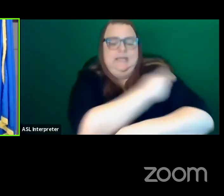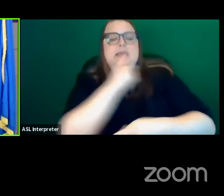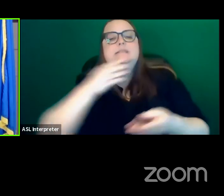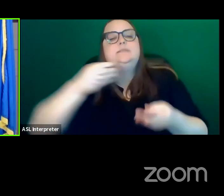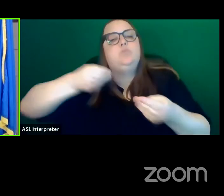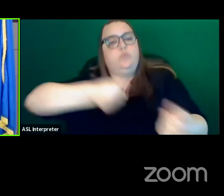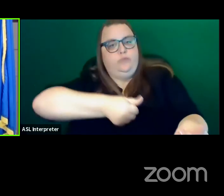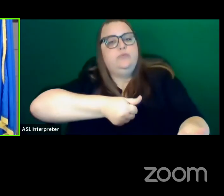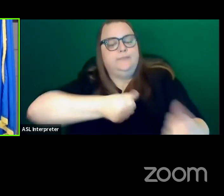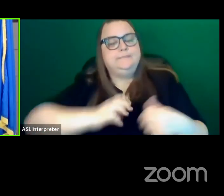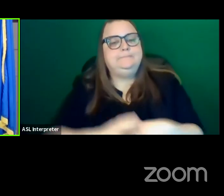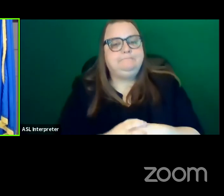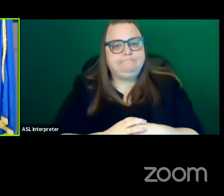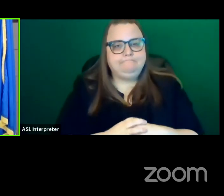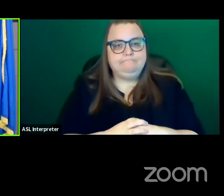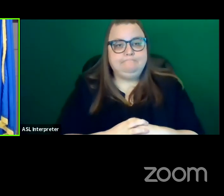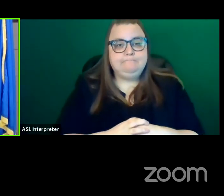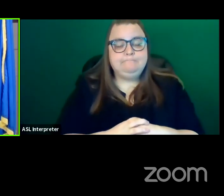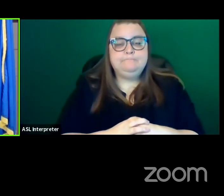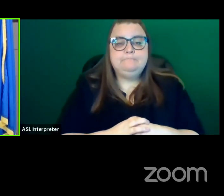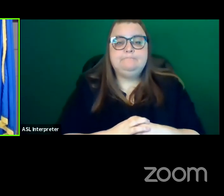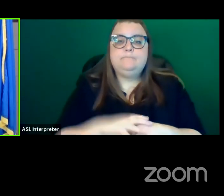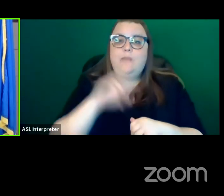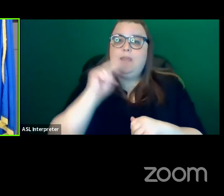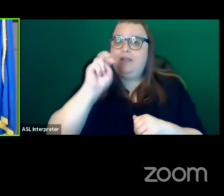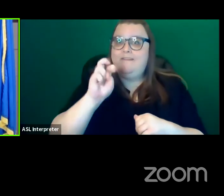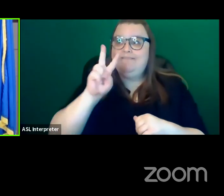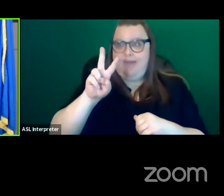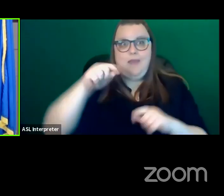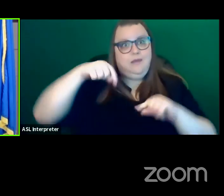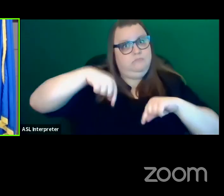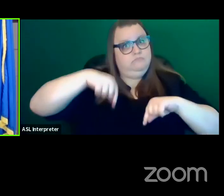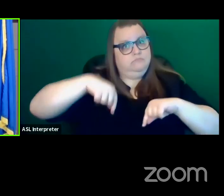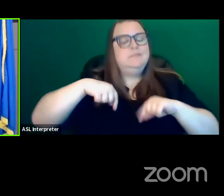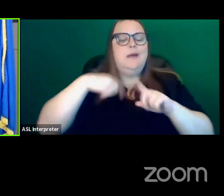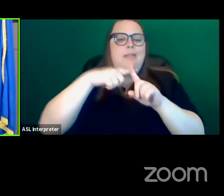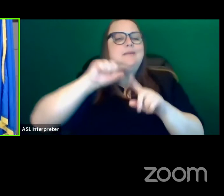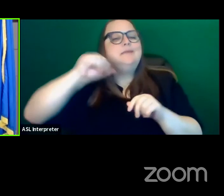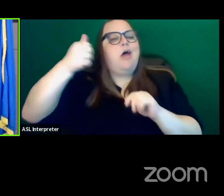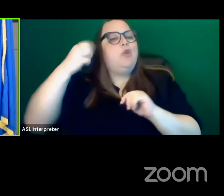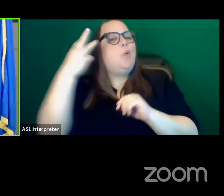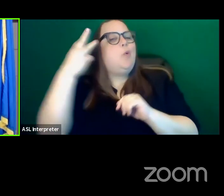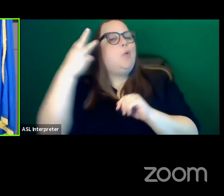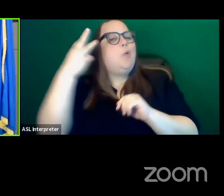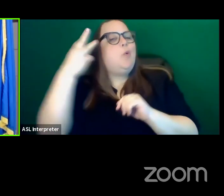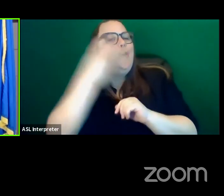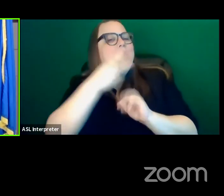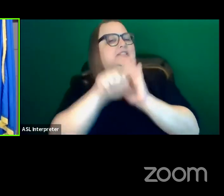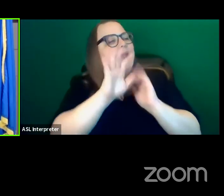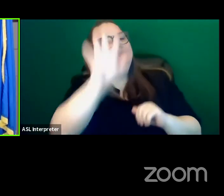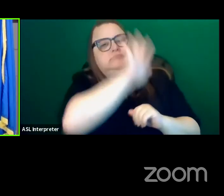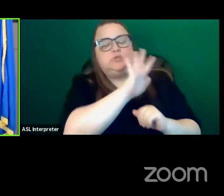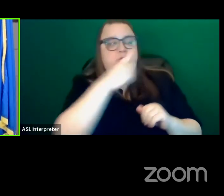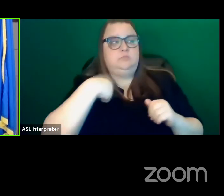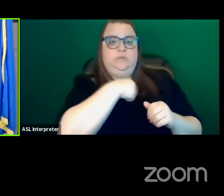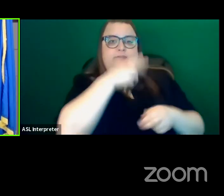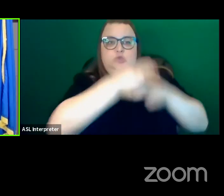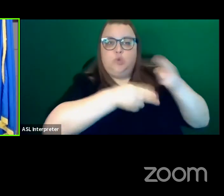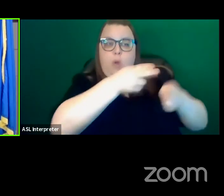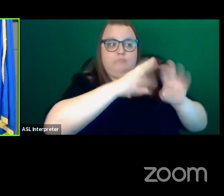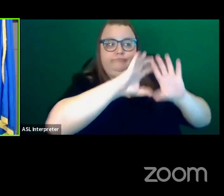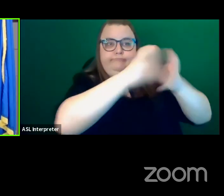vaccines. Nevada, in addition to some of our other Western state partners, joined the COVID-19 Scientific